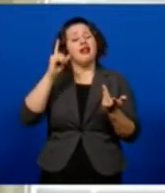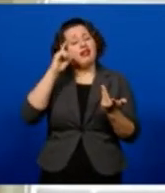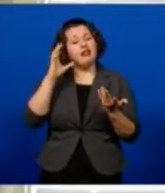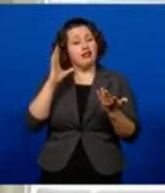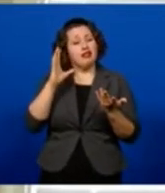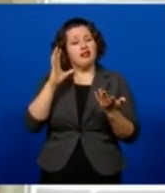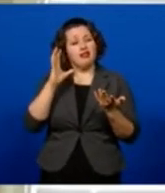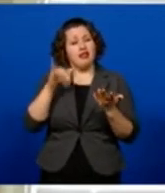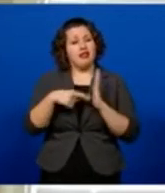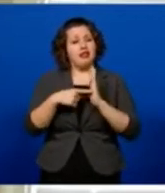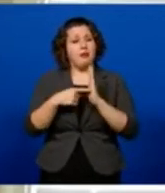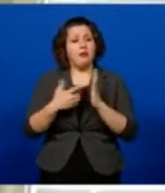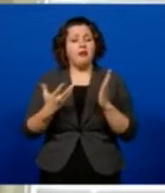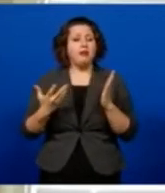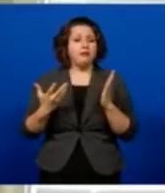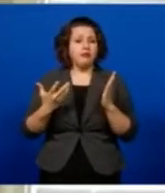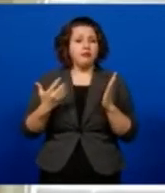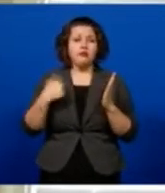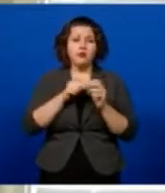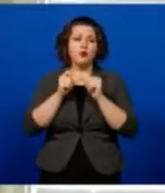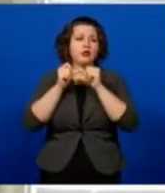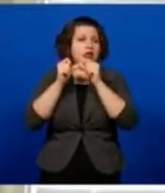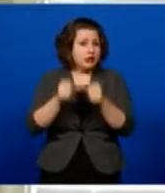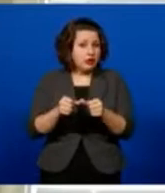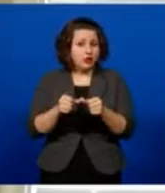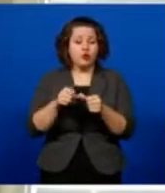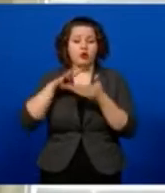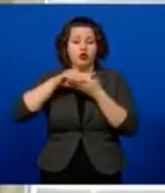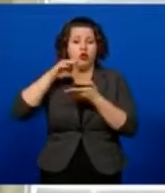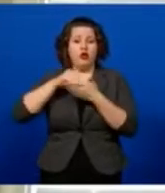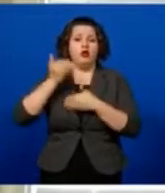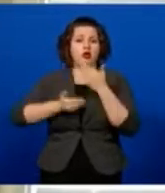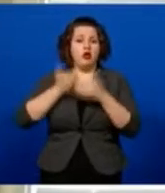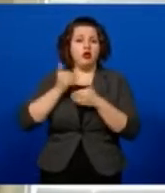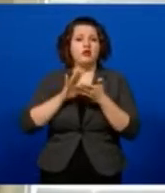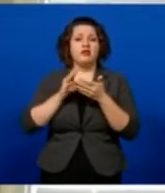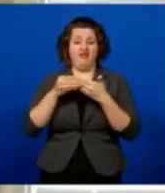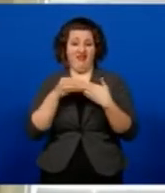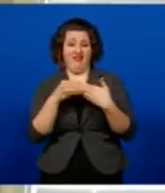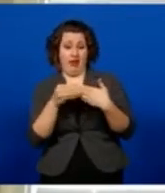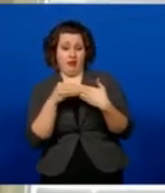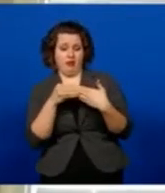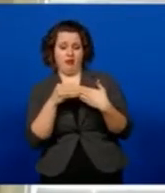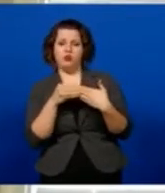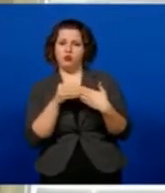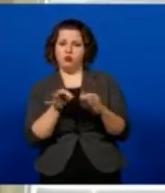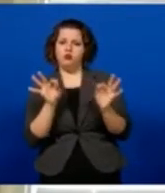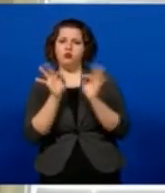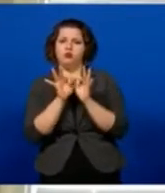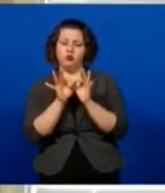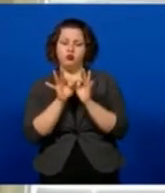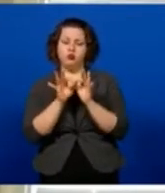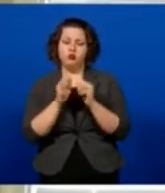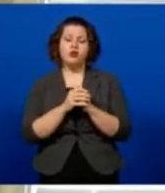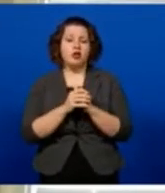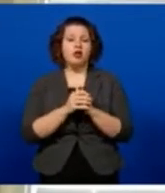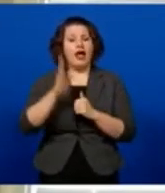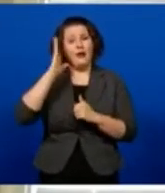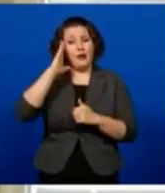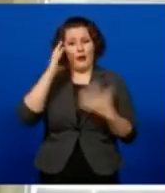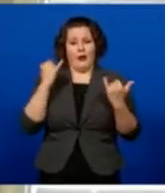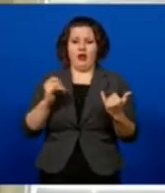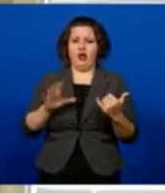example of a place where we continue to learn more, and being flexible is really important. And I know that that's